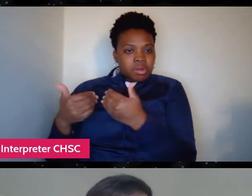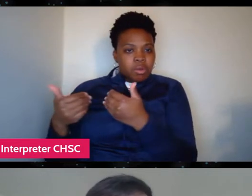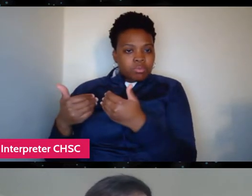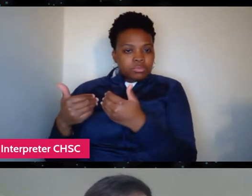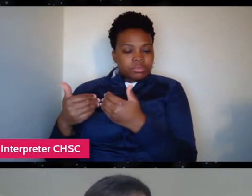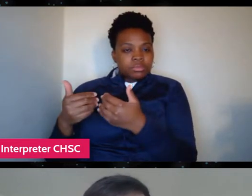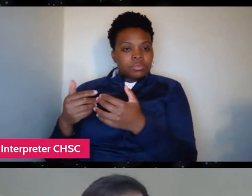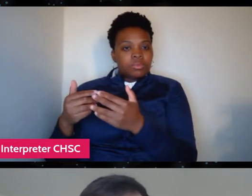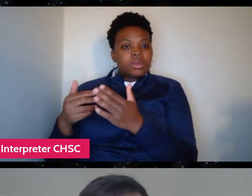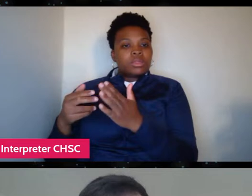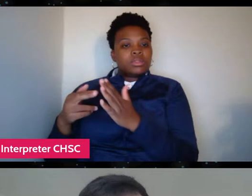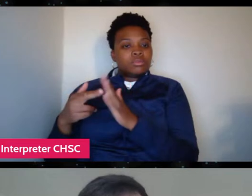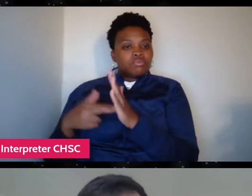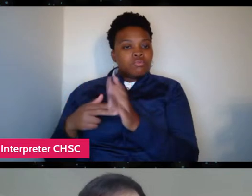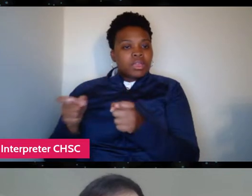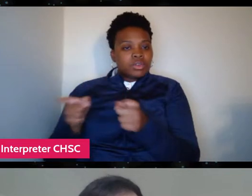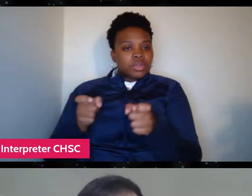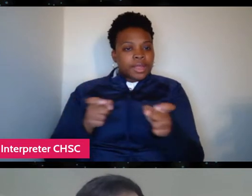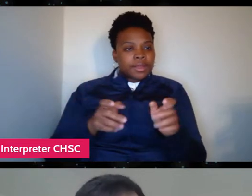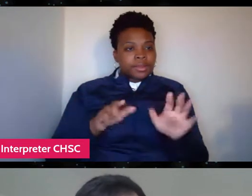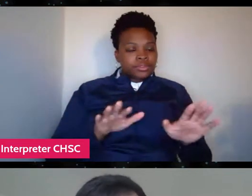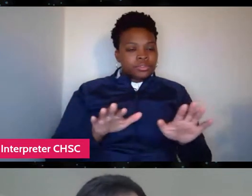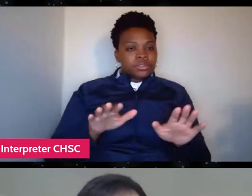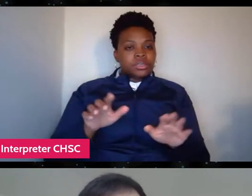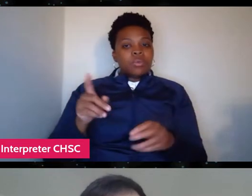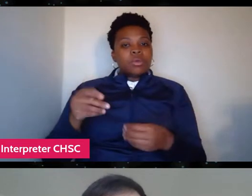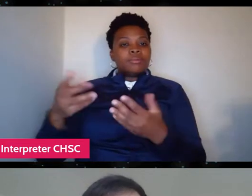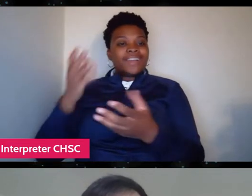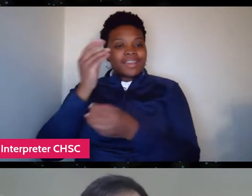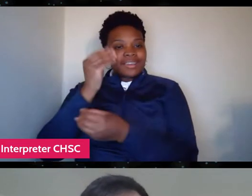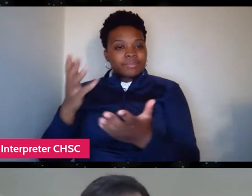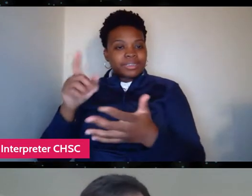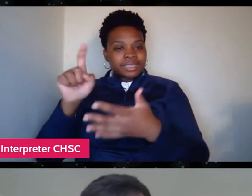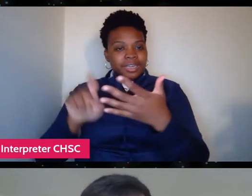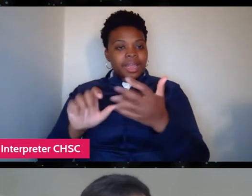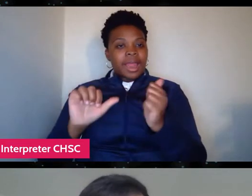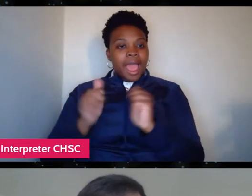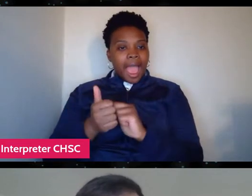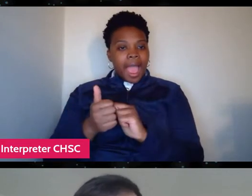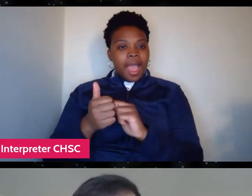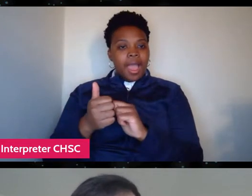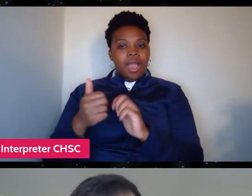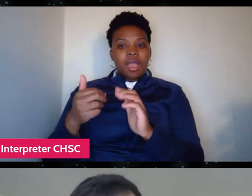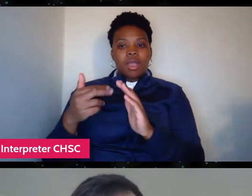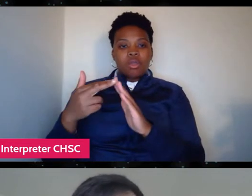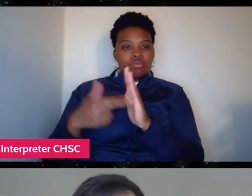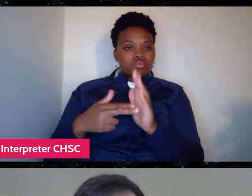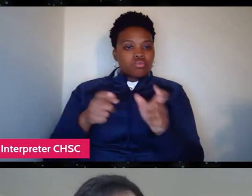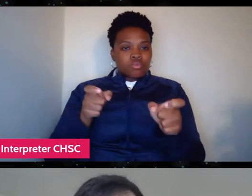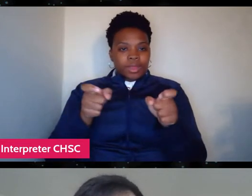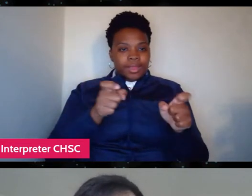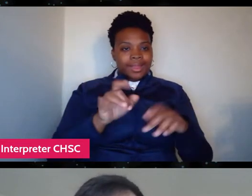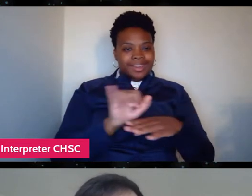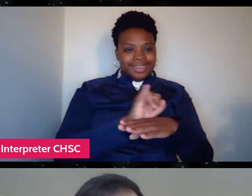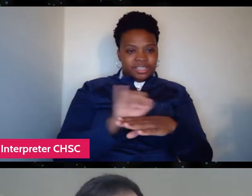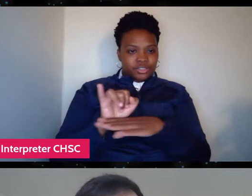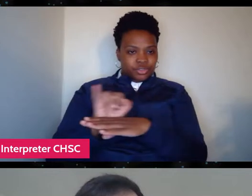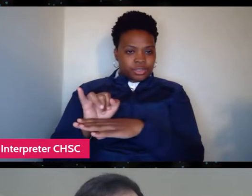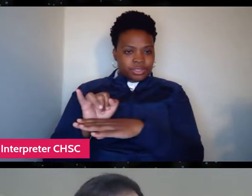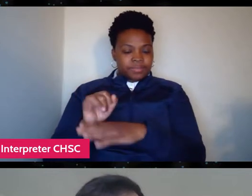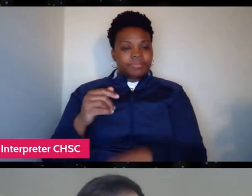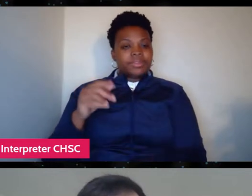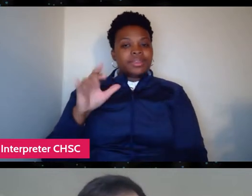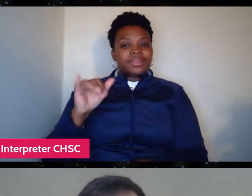providing them with the information they need to make informed decisions about how to regulate our industry. And that is a view that I think the